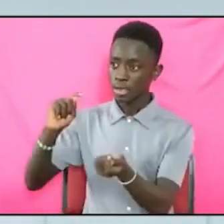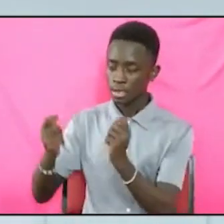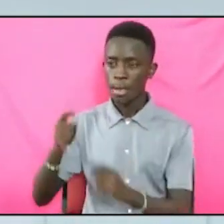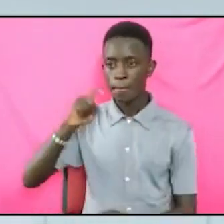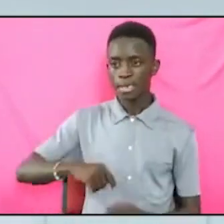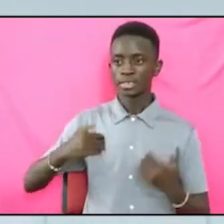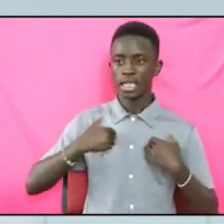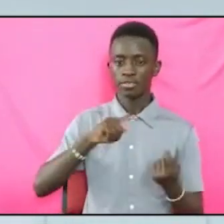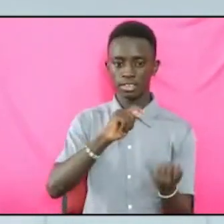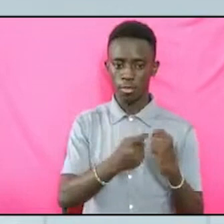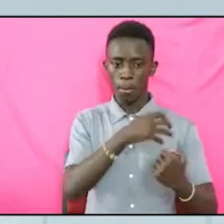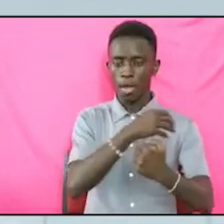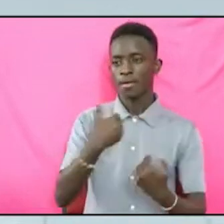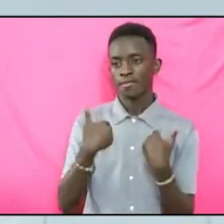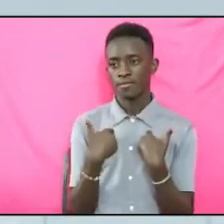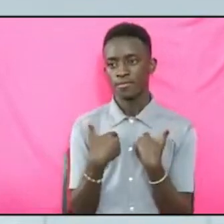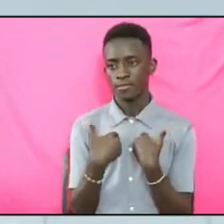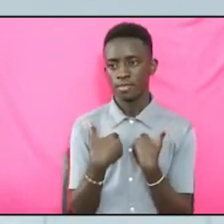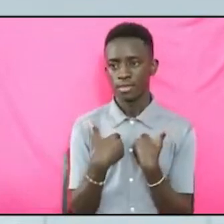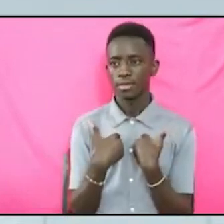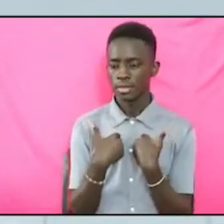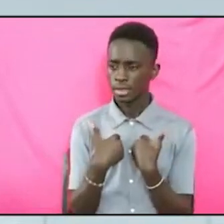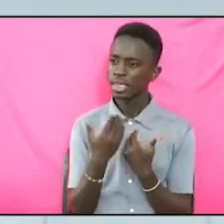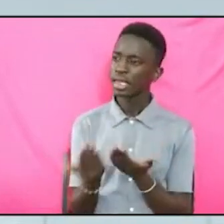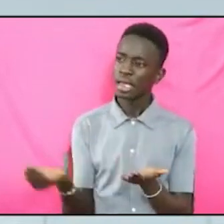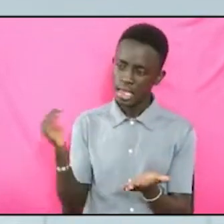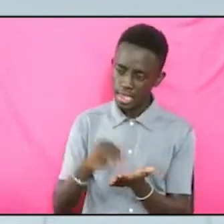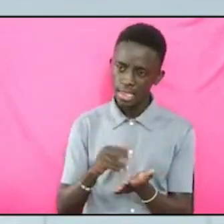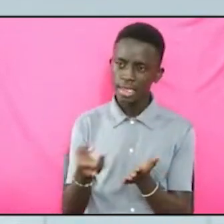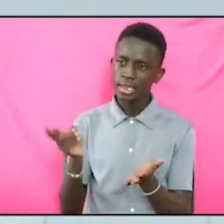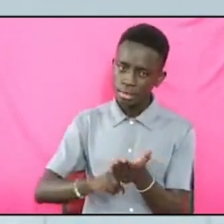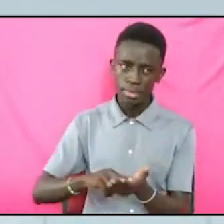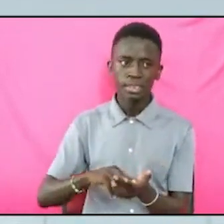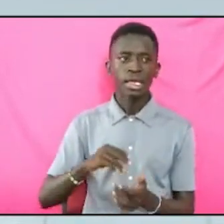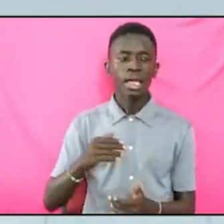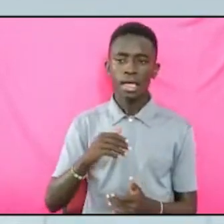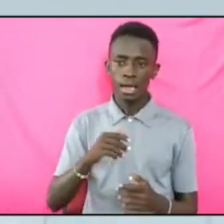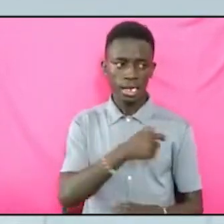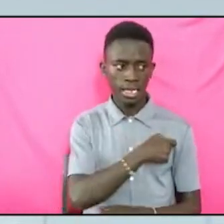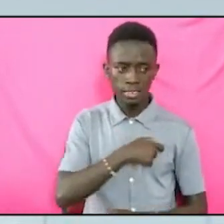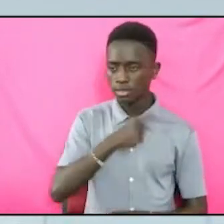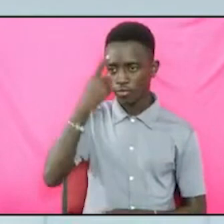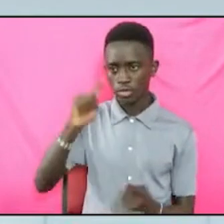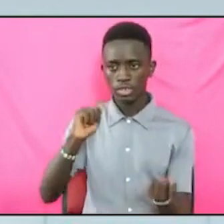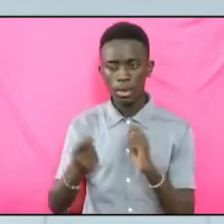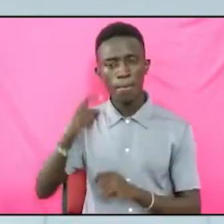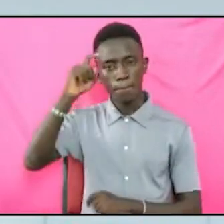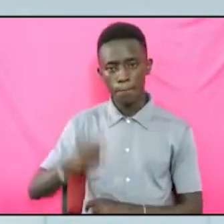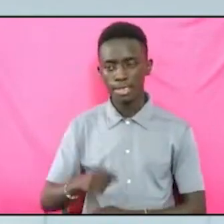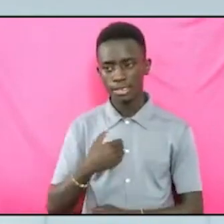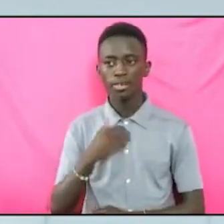power. I repeat again so that it sinks in the head. An agent of transformation must have experienced